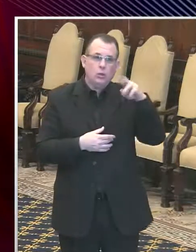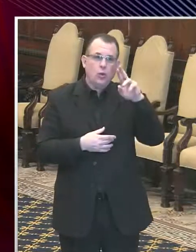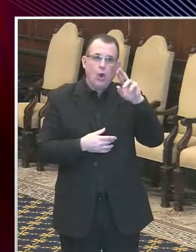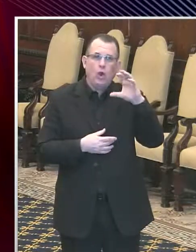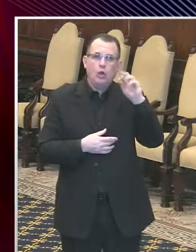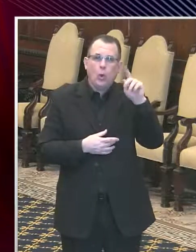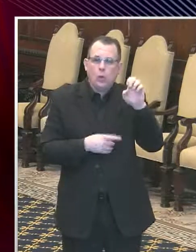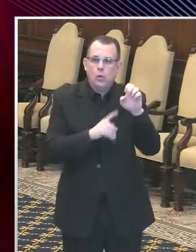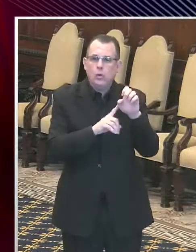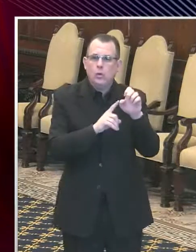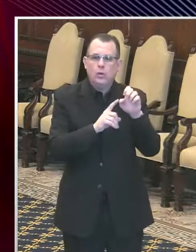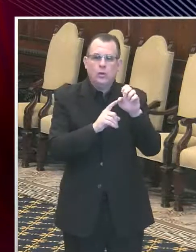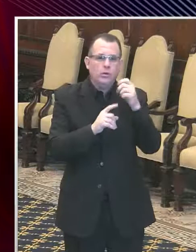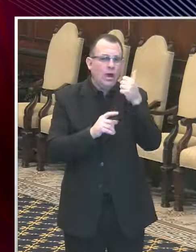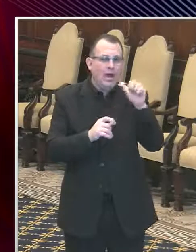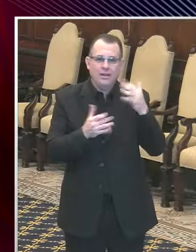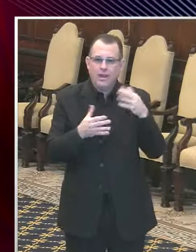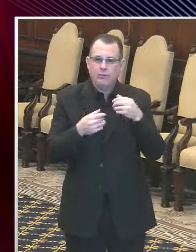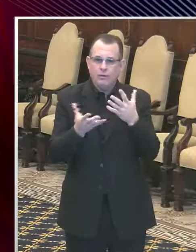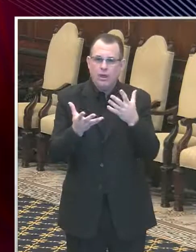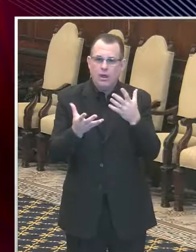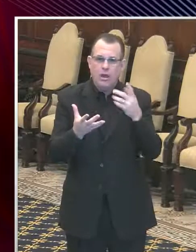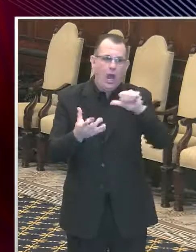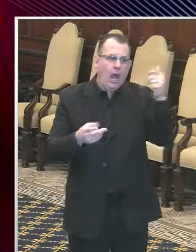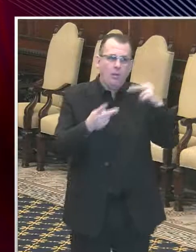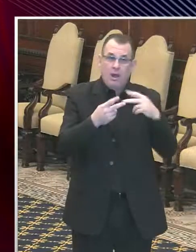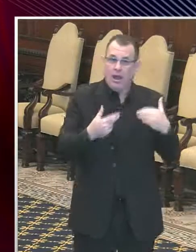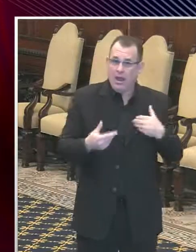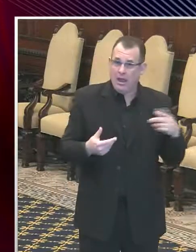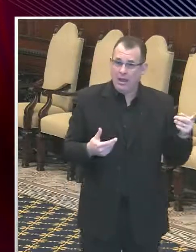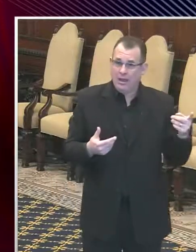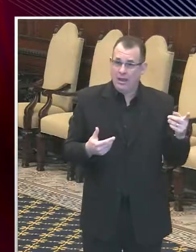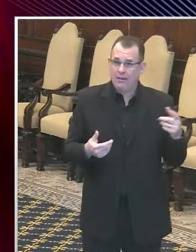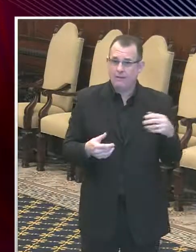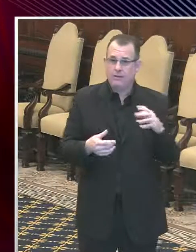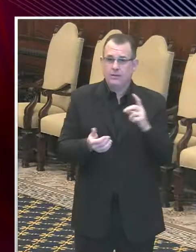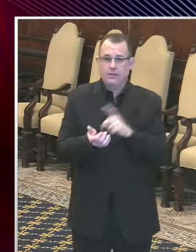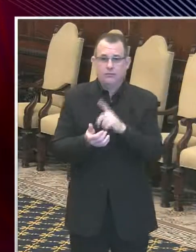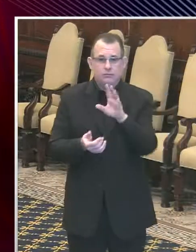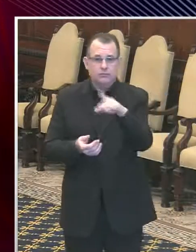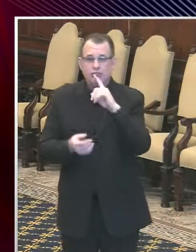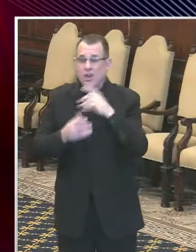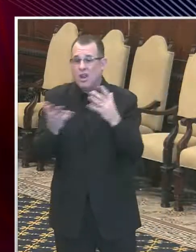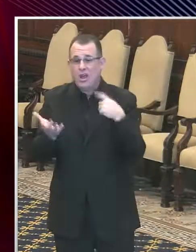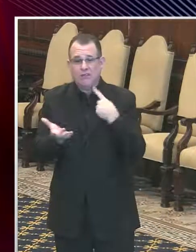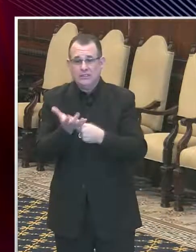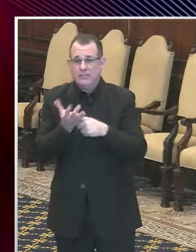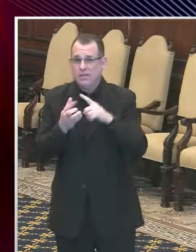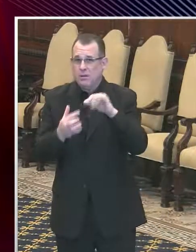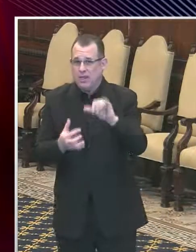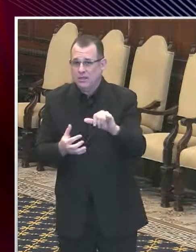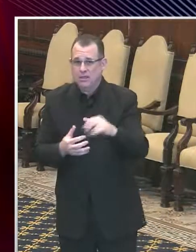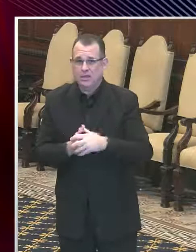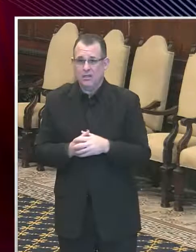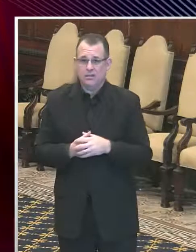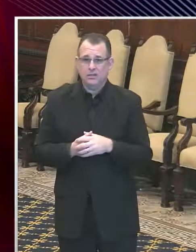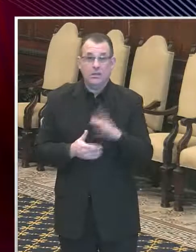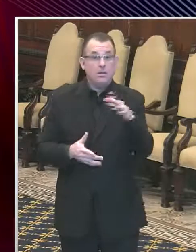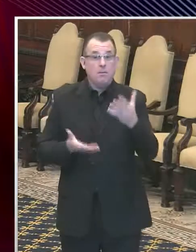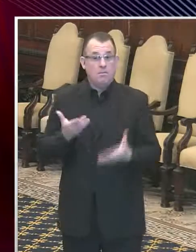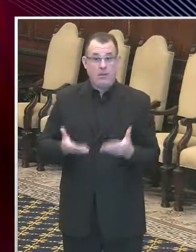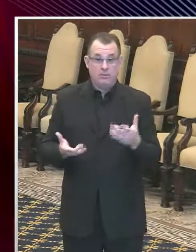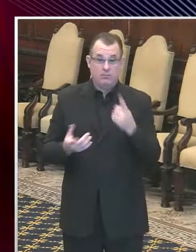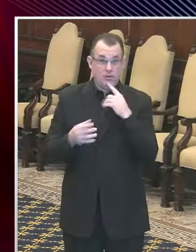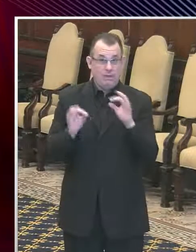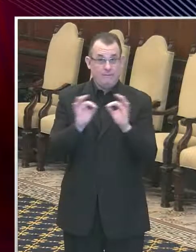anything that's been done elsewhere? No, there's a lot of talk about digital tools, and I think that they may be of real value to us. Still need